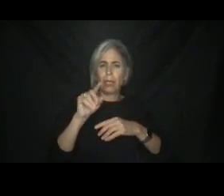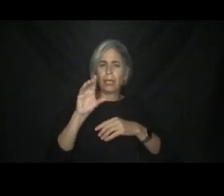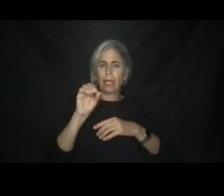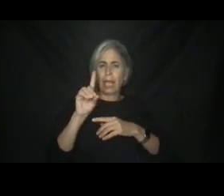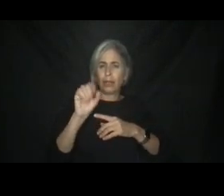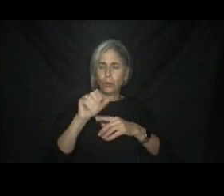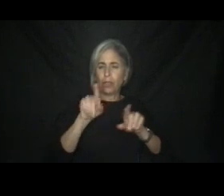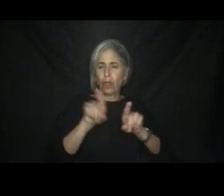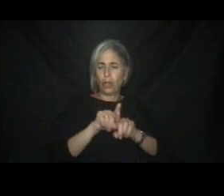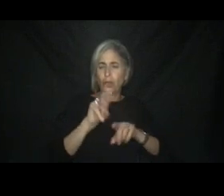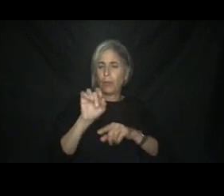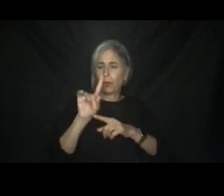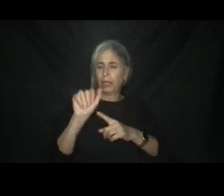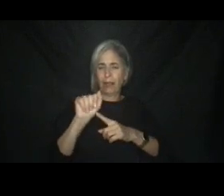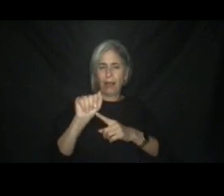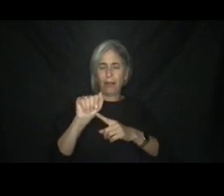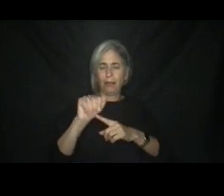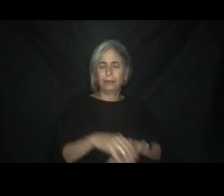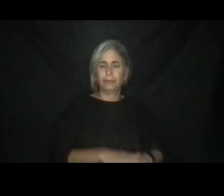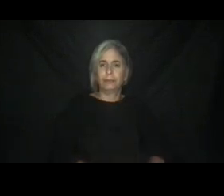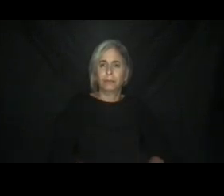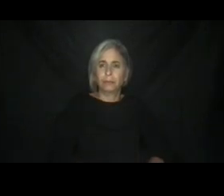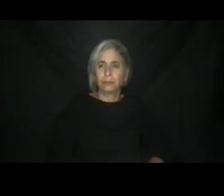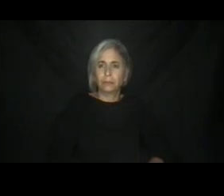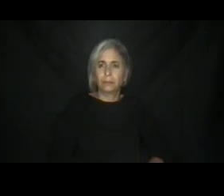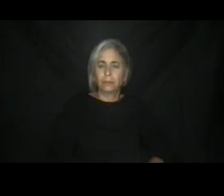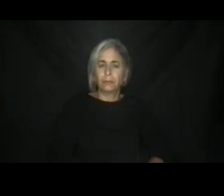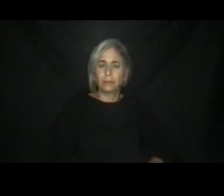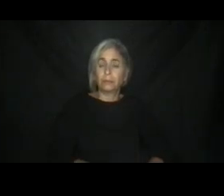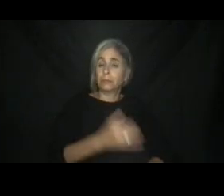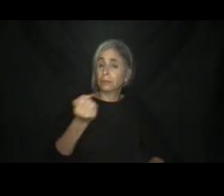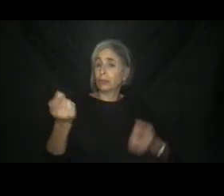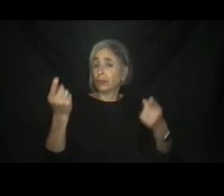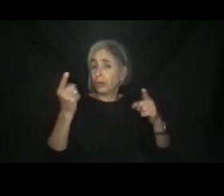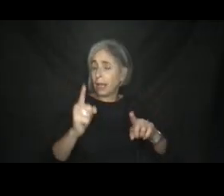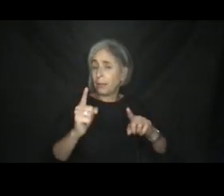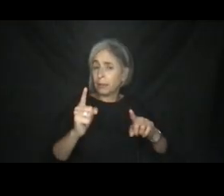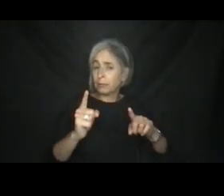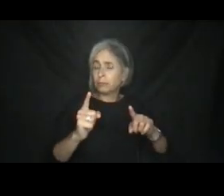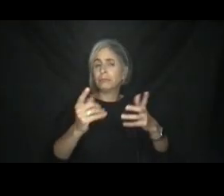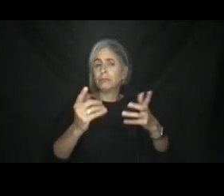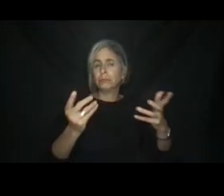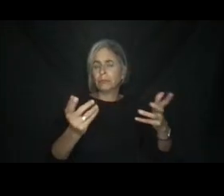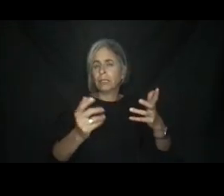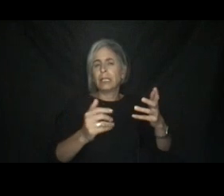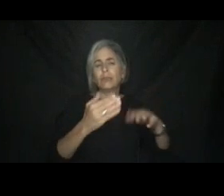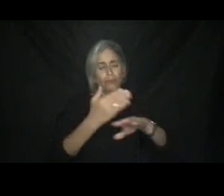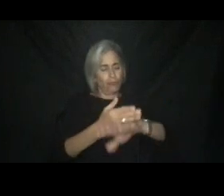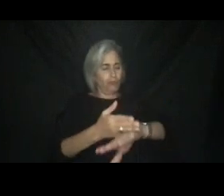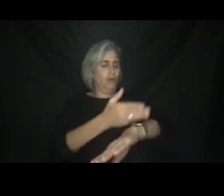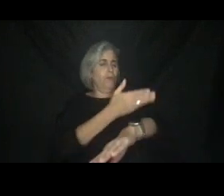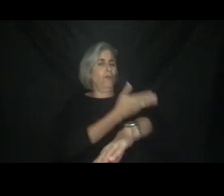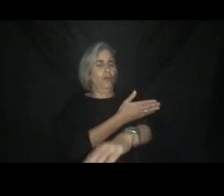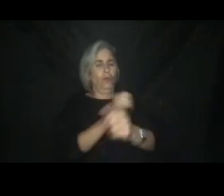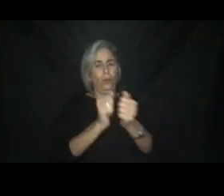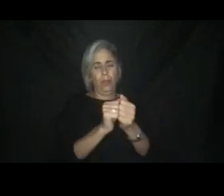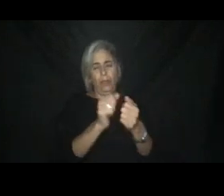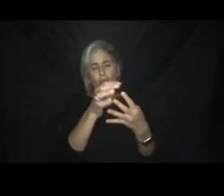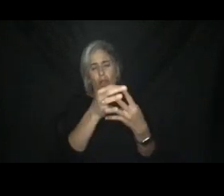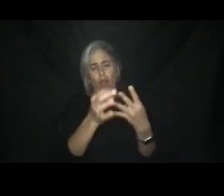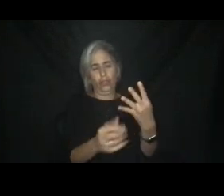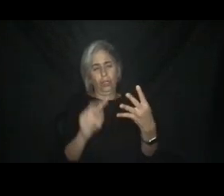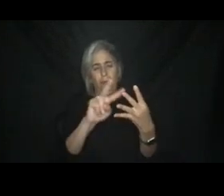the marina. Next slide, please. So the overall deviation is much improved under Alternative 2. The